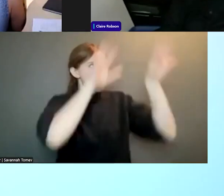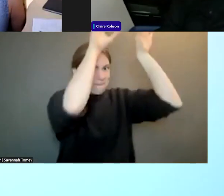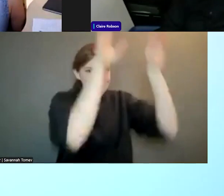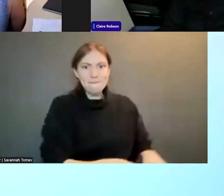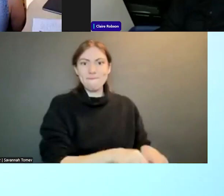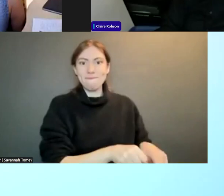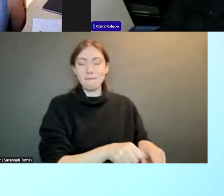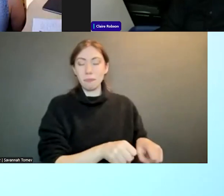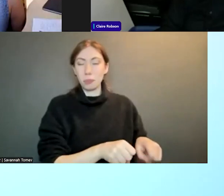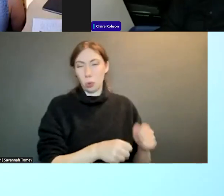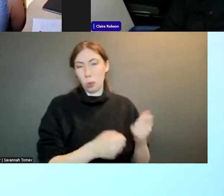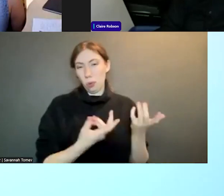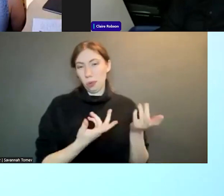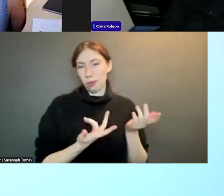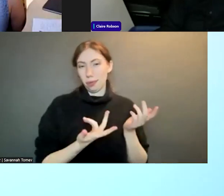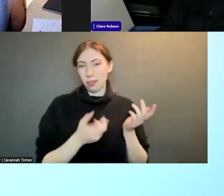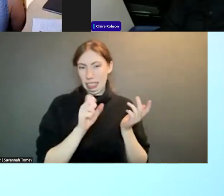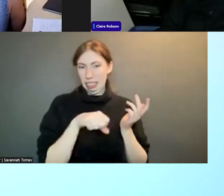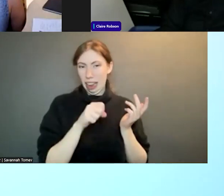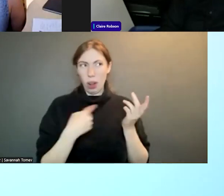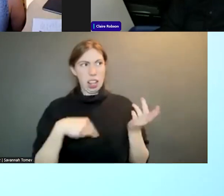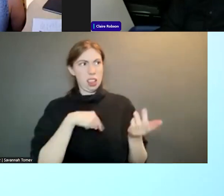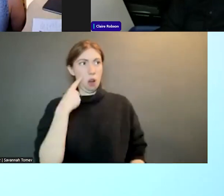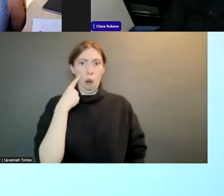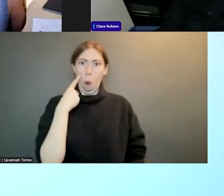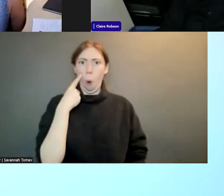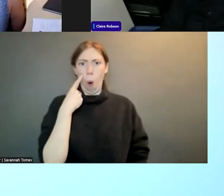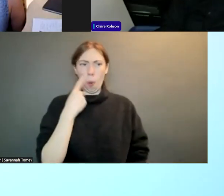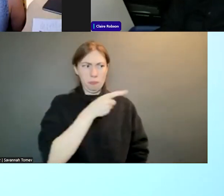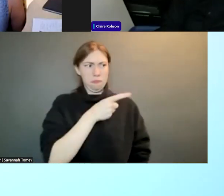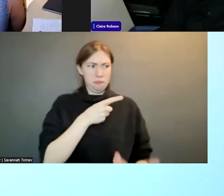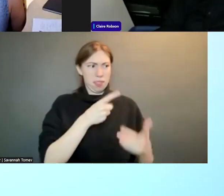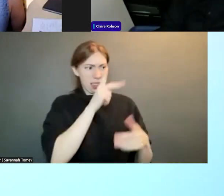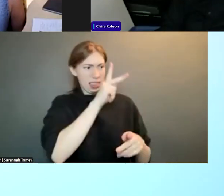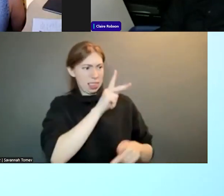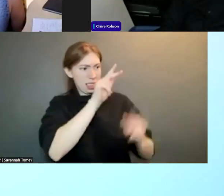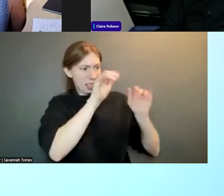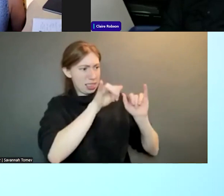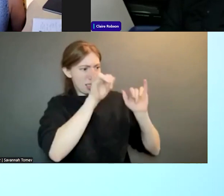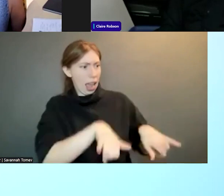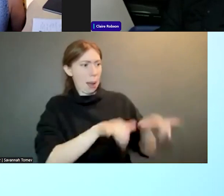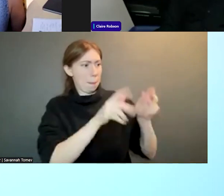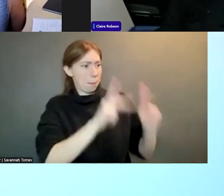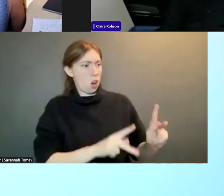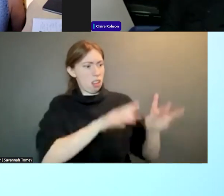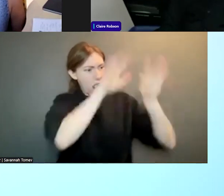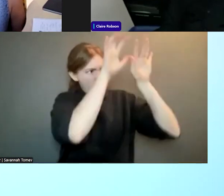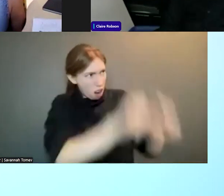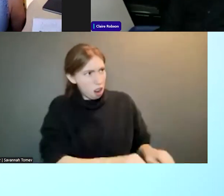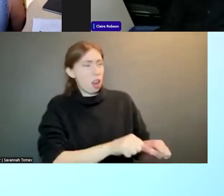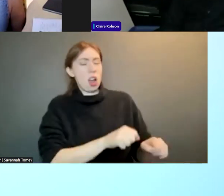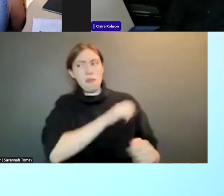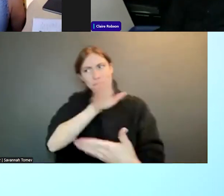but it was the lesbian inhabitant of the home who was taking it down because she didn't want to draw